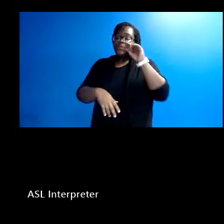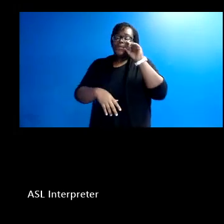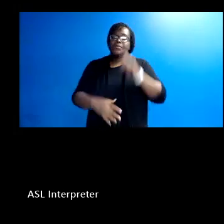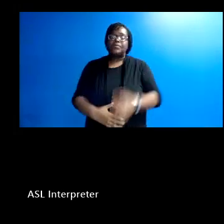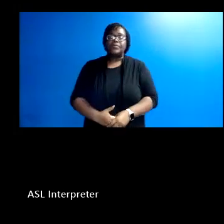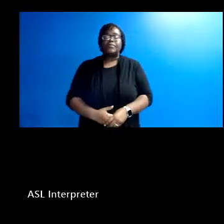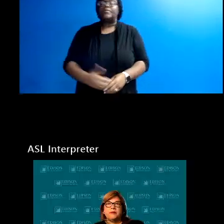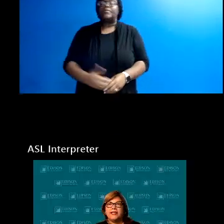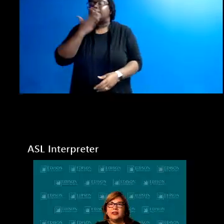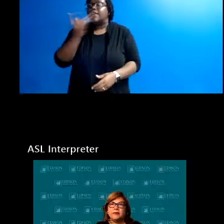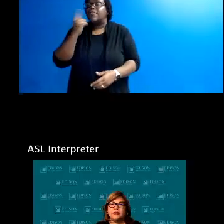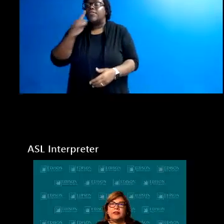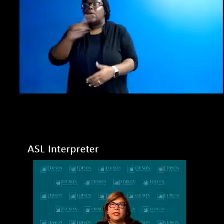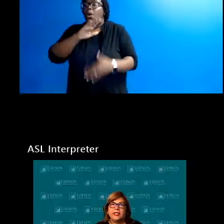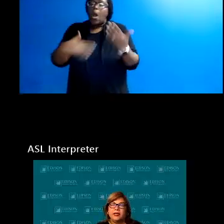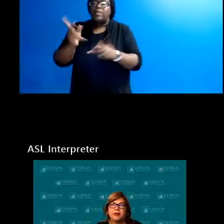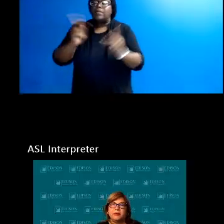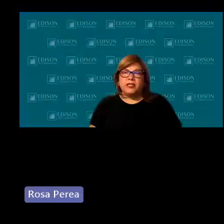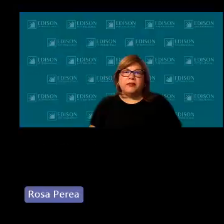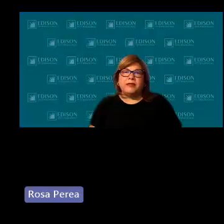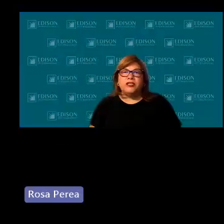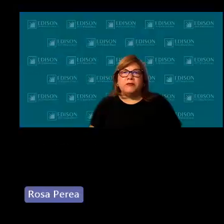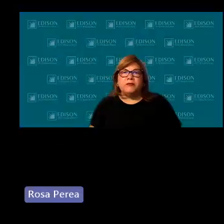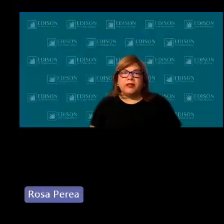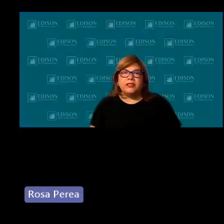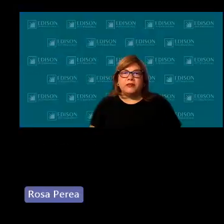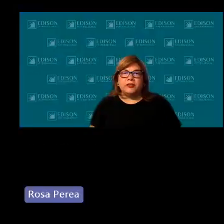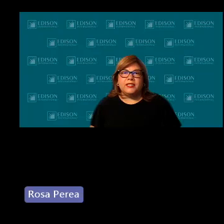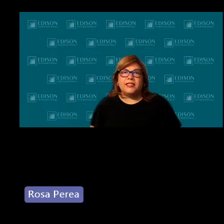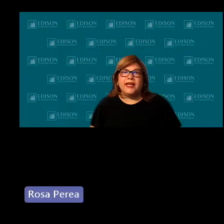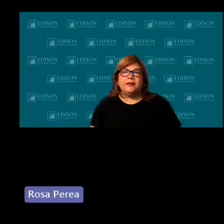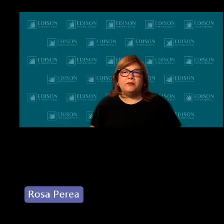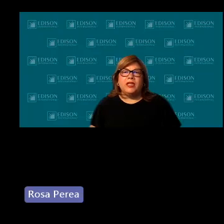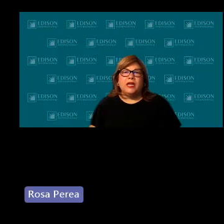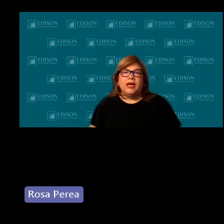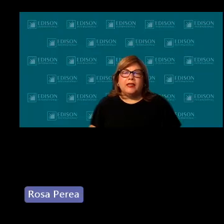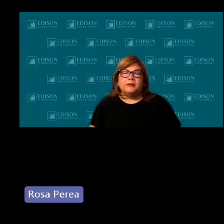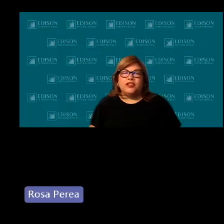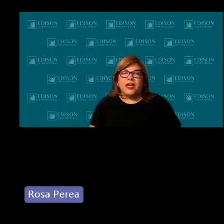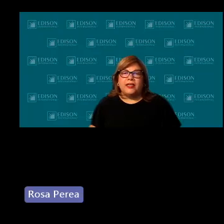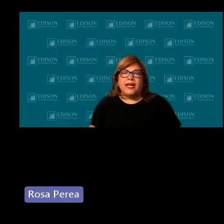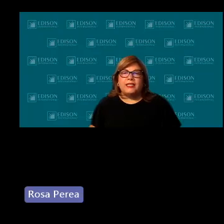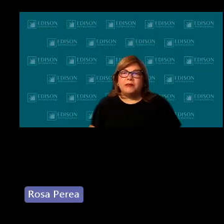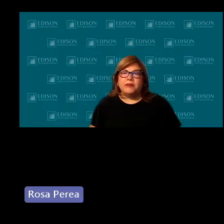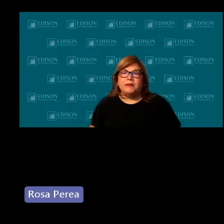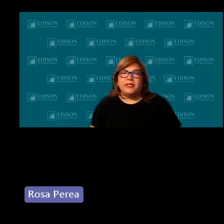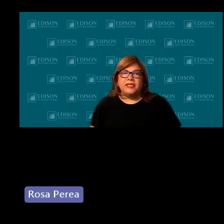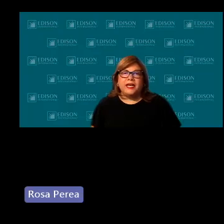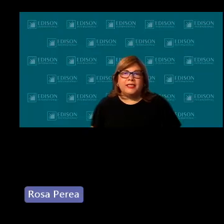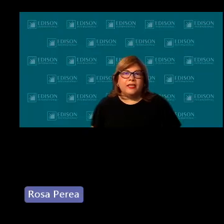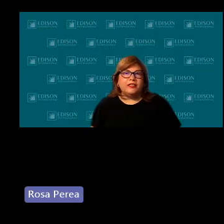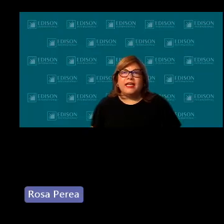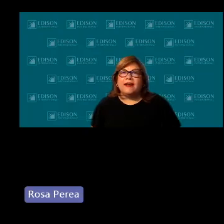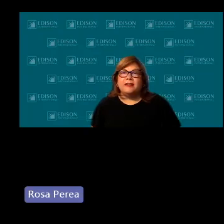And thank you to all our presenters for sharing important information with our customers today. The chat has been pretty